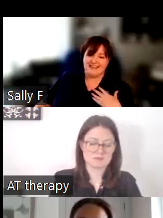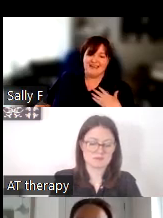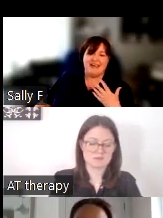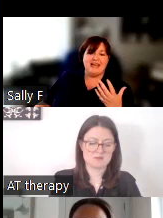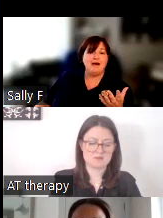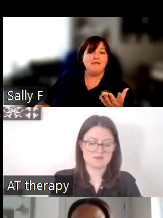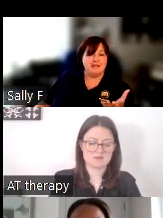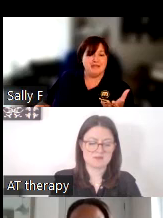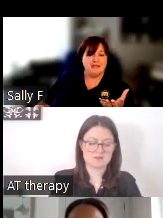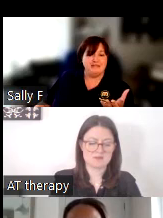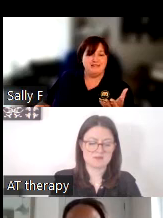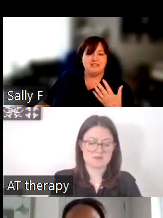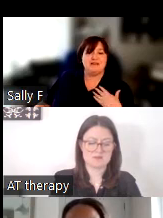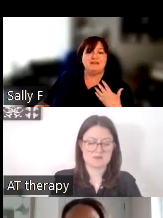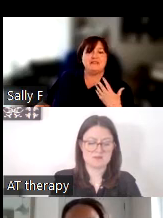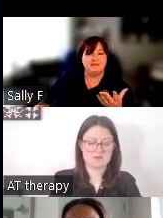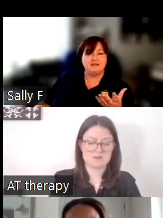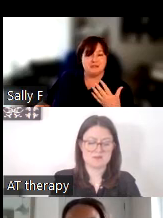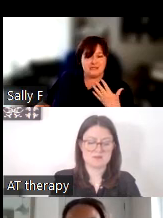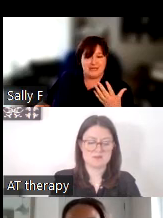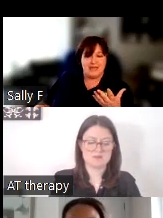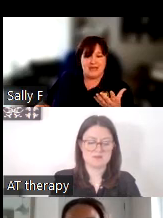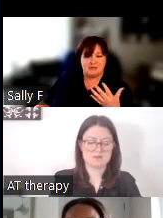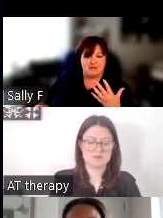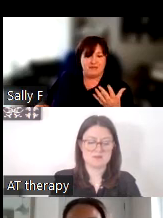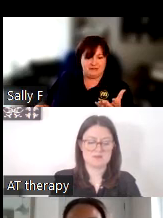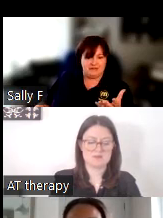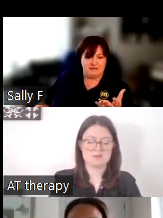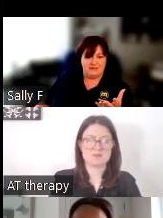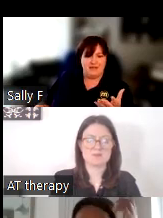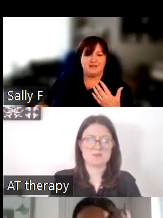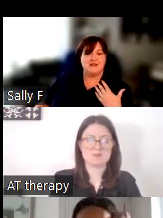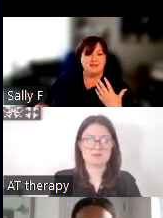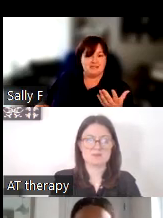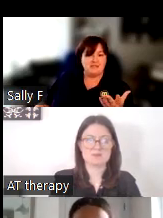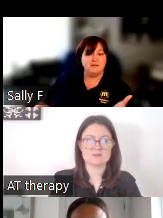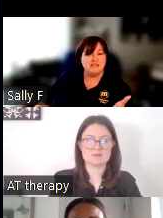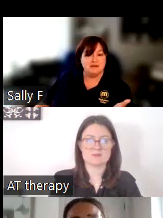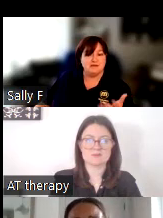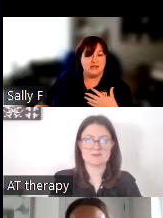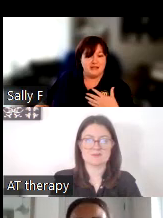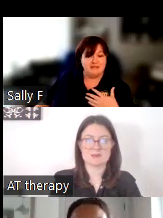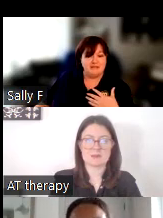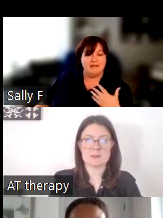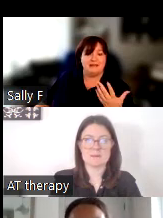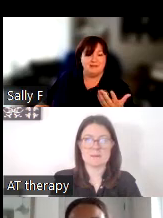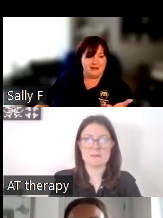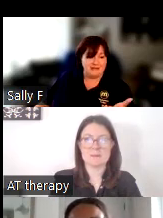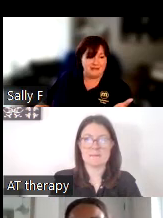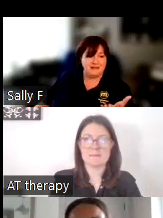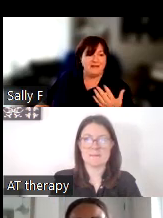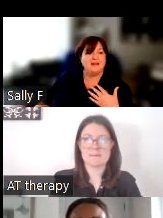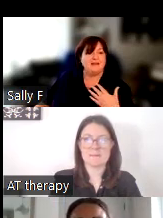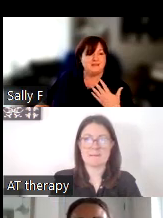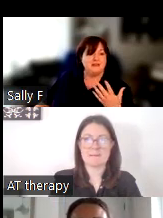sea. In our opinion, she found it difficult to say how she felt. So this is what we chose to sign. In the